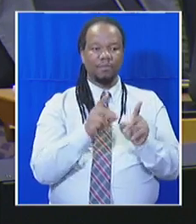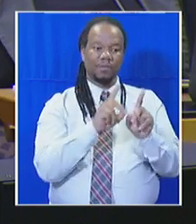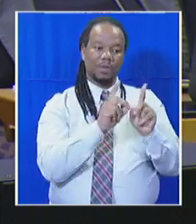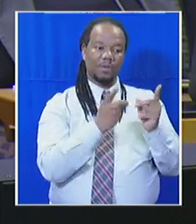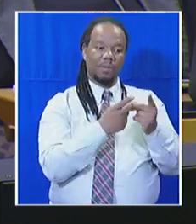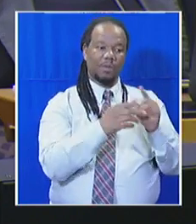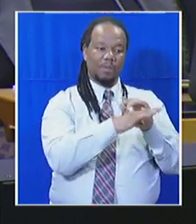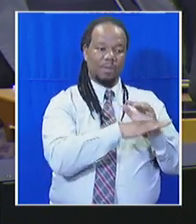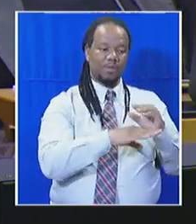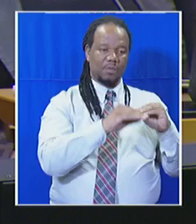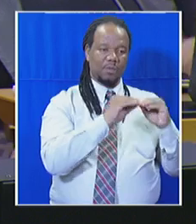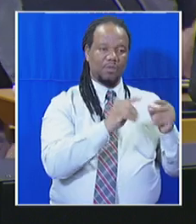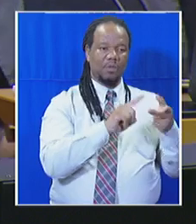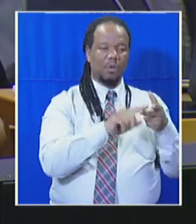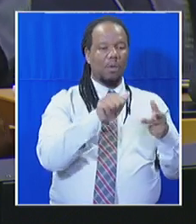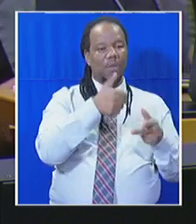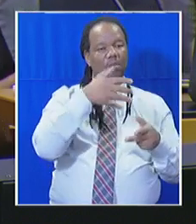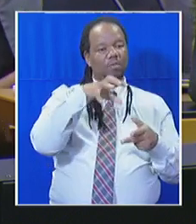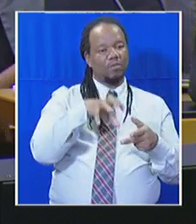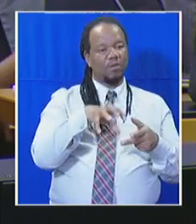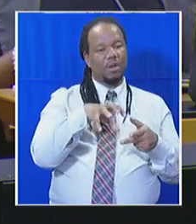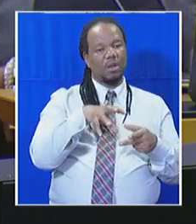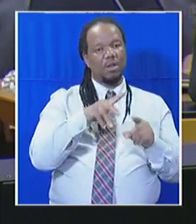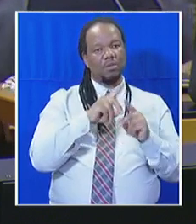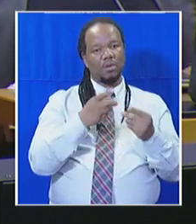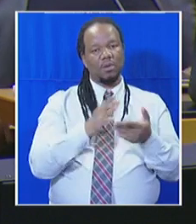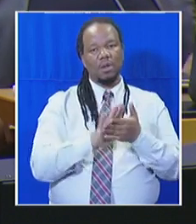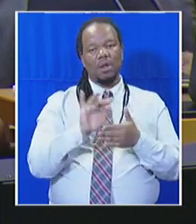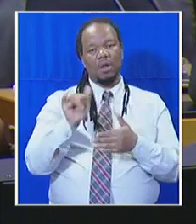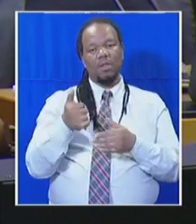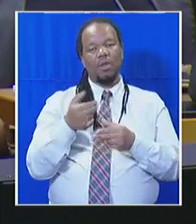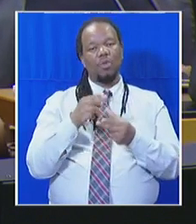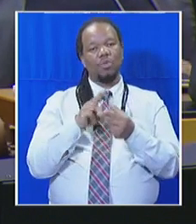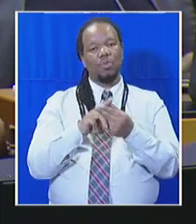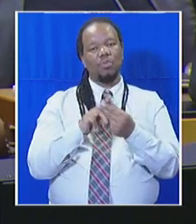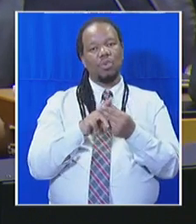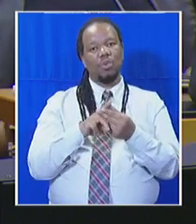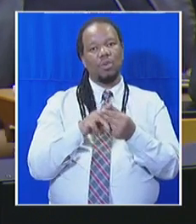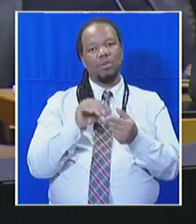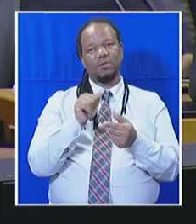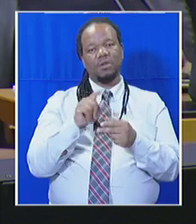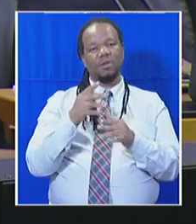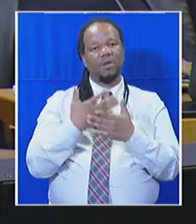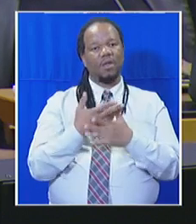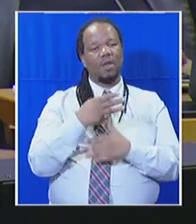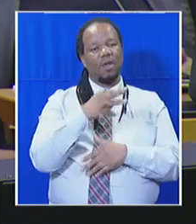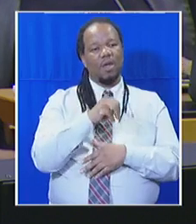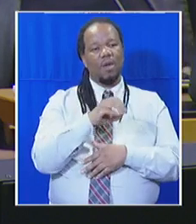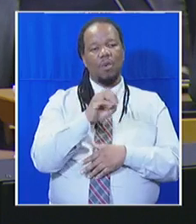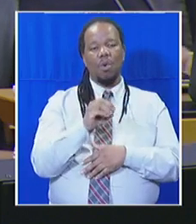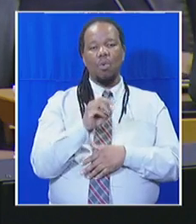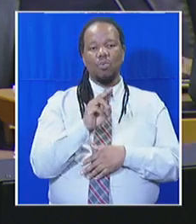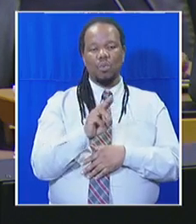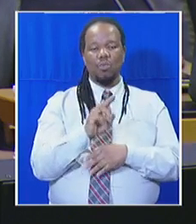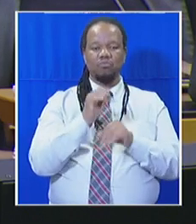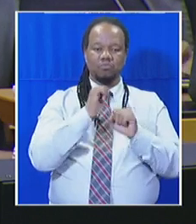all provincial education departments, and 5 teacher unions, including SATU, have signed a memorandum of agreement with an object to